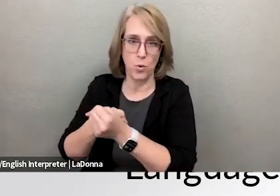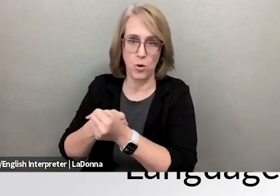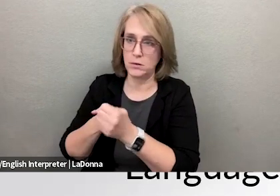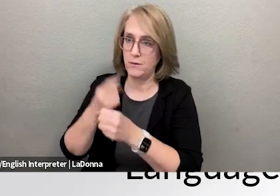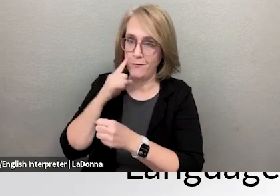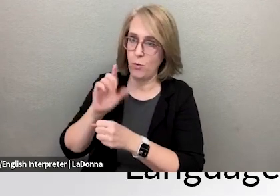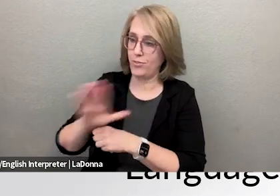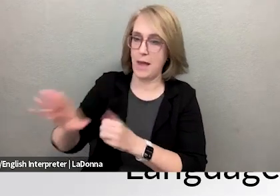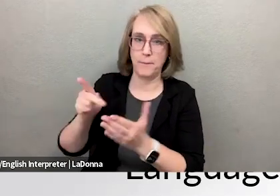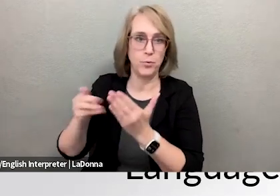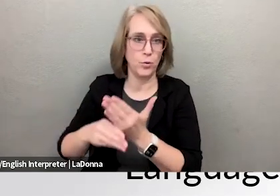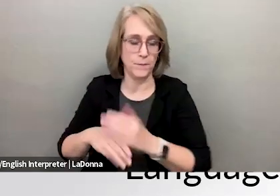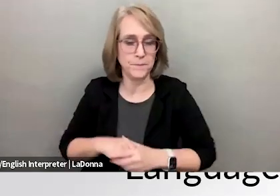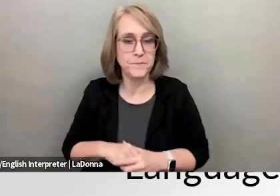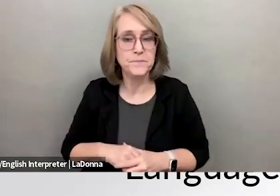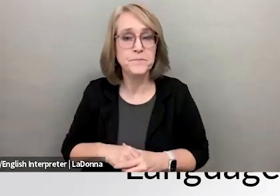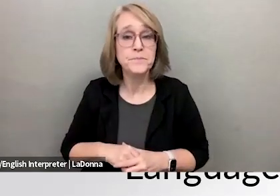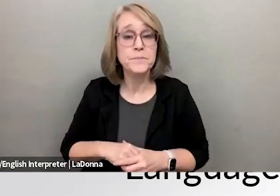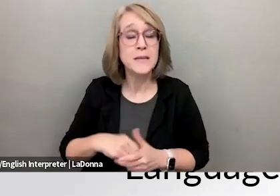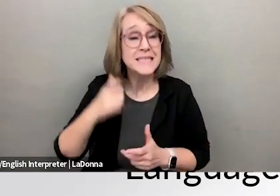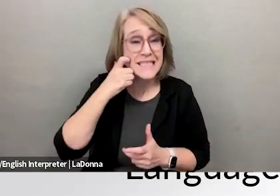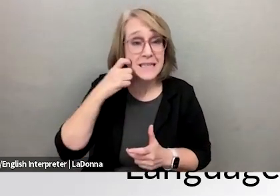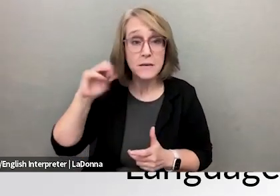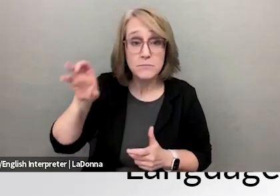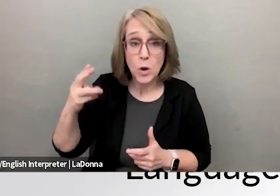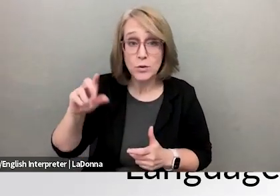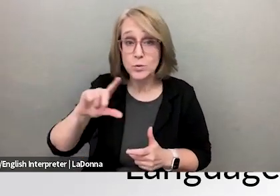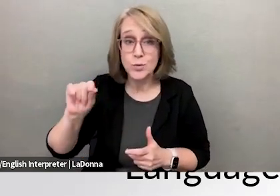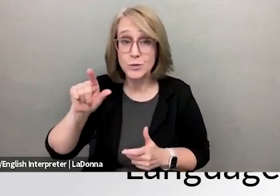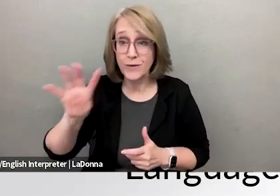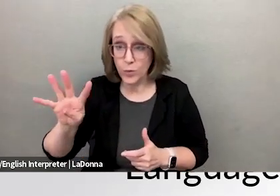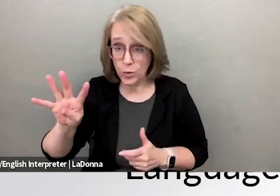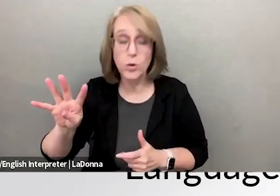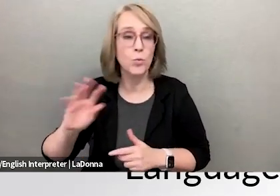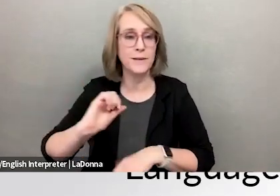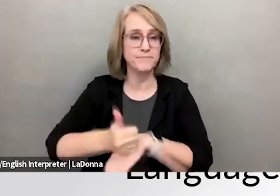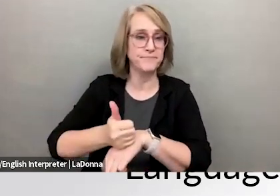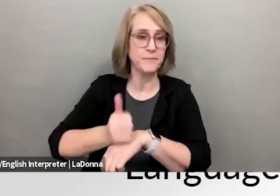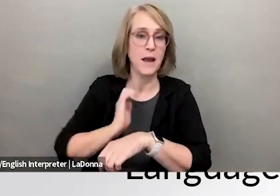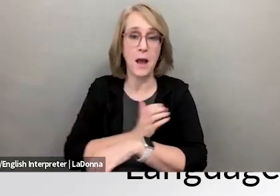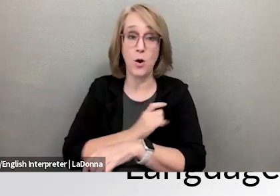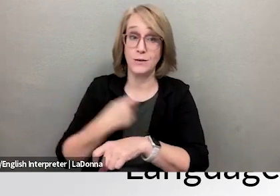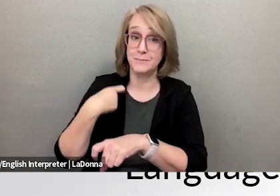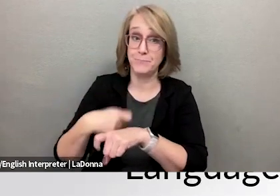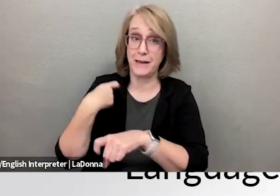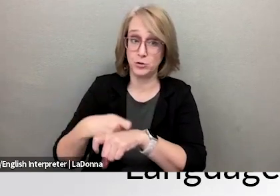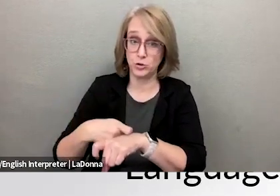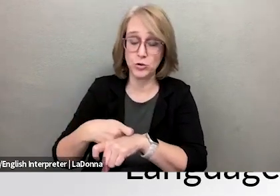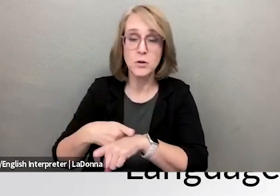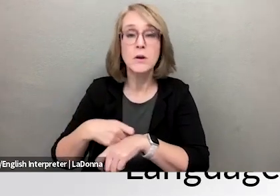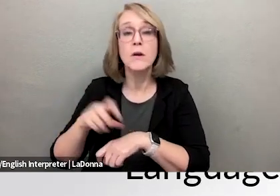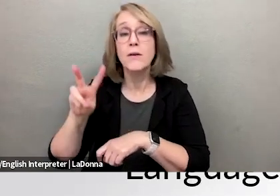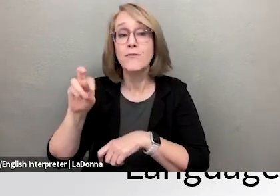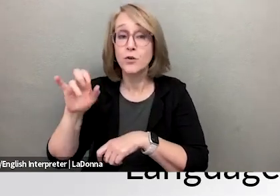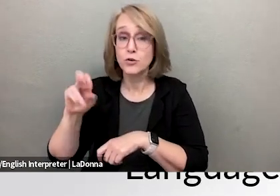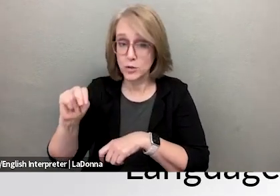in March of 2024, we launched our Spanish version, and it's